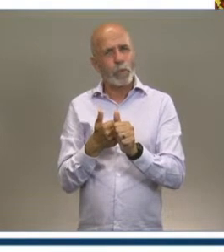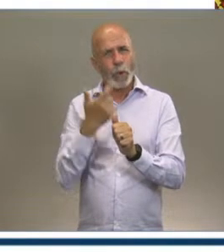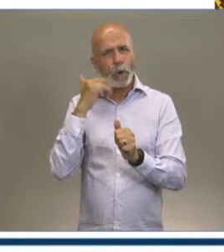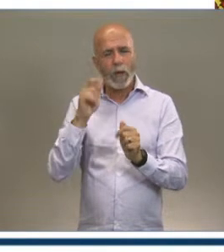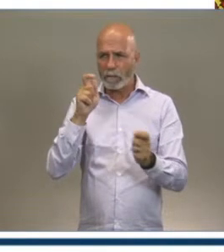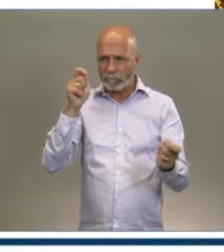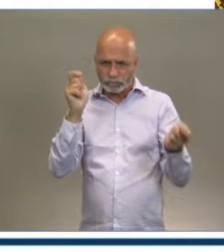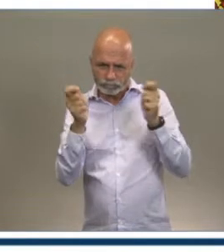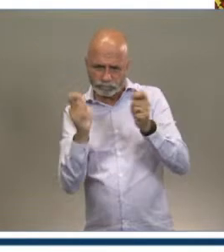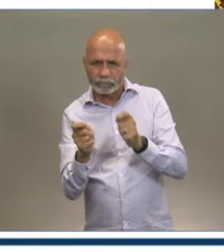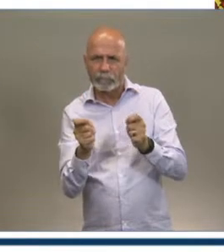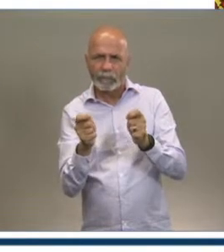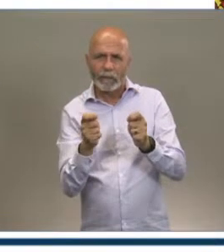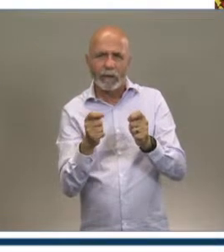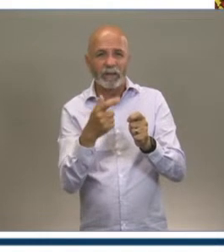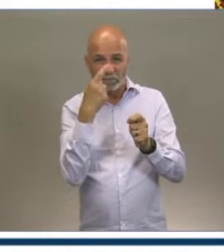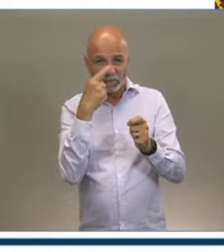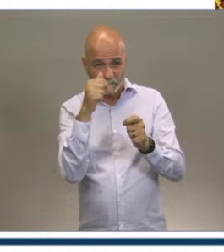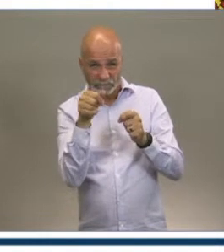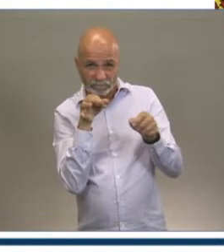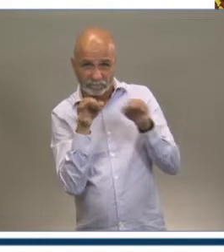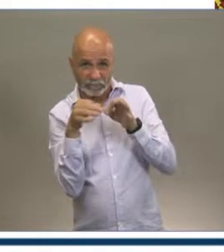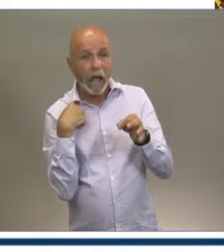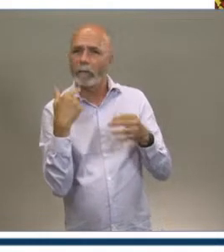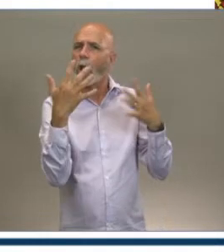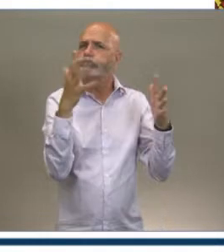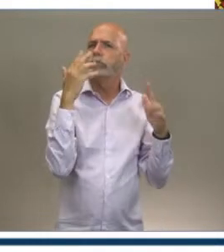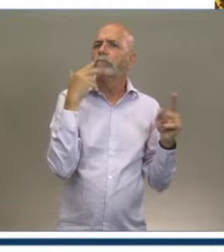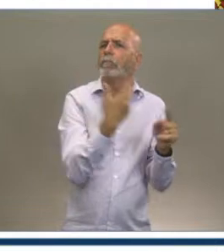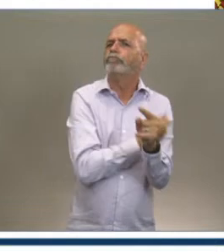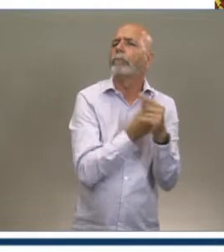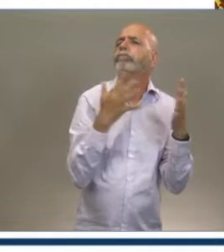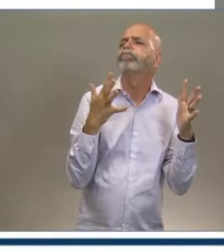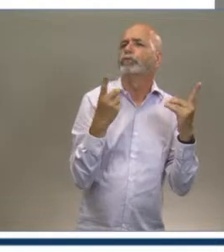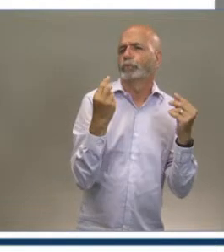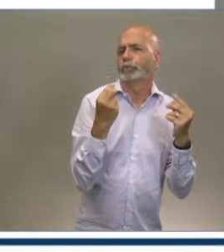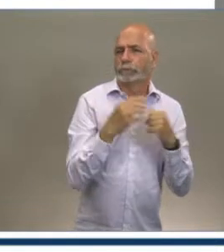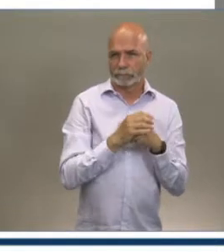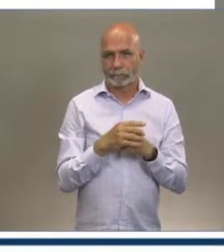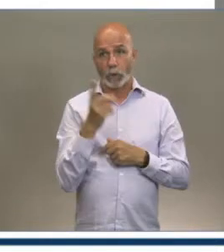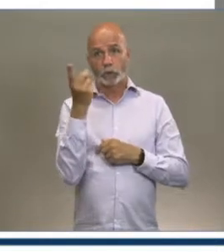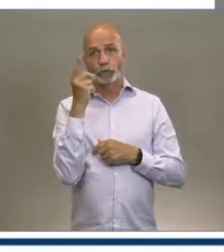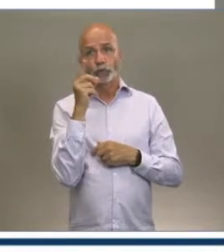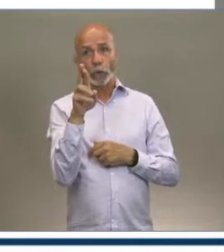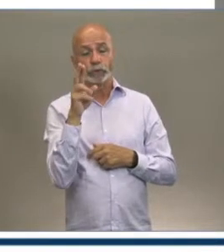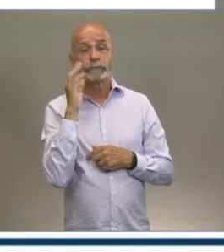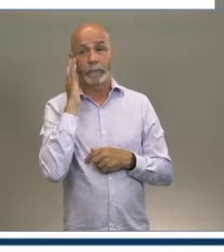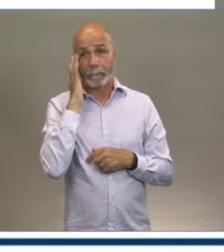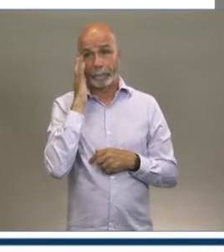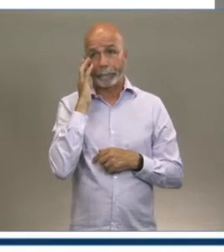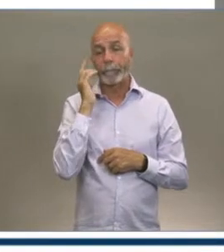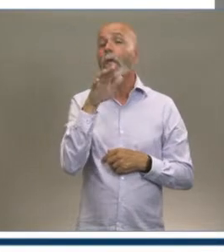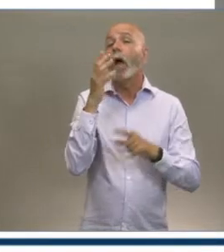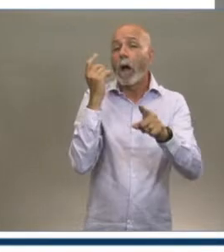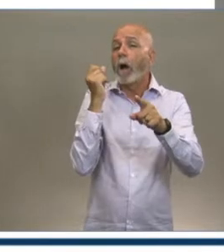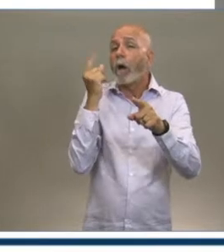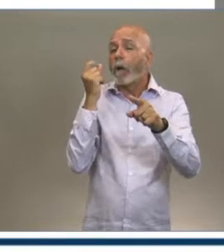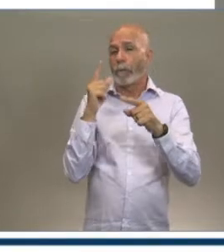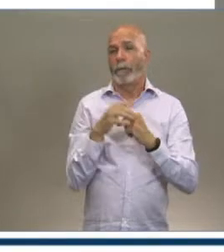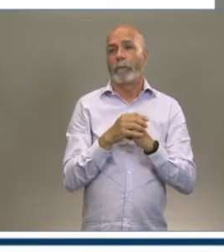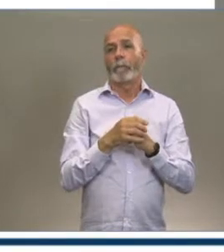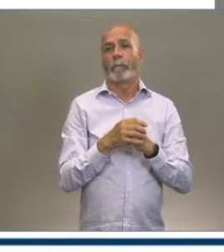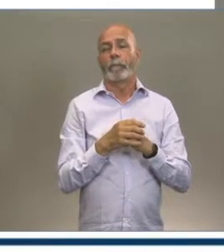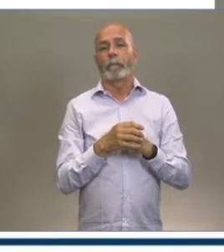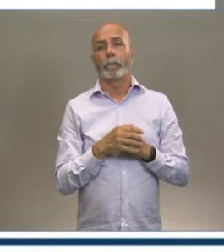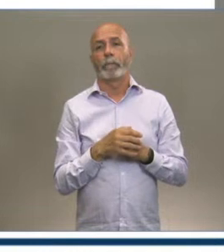just elaborate on that, if they've been fully vaccinated? Yeah, that announcement was made yesterday. We're all along, we've said we will, and it's the first detail of a date